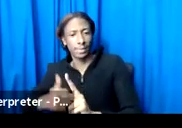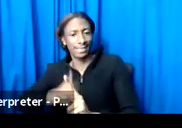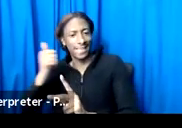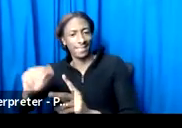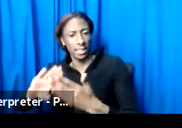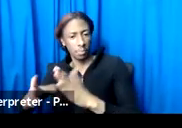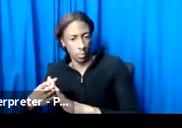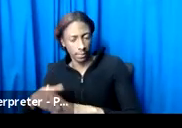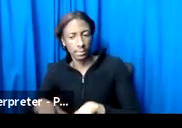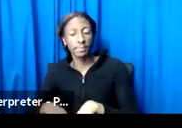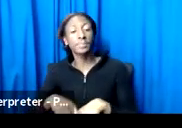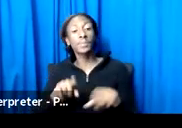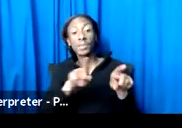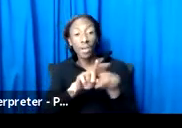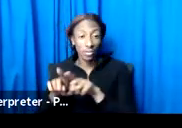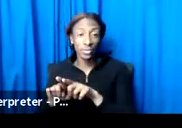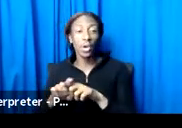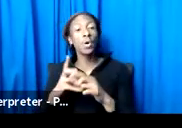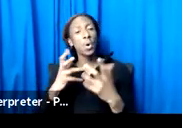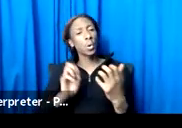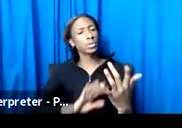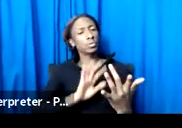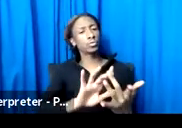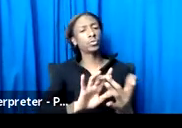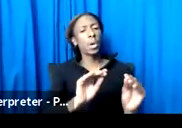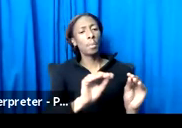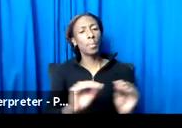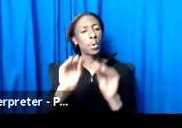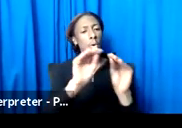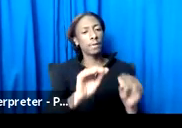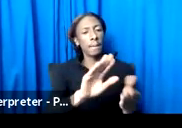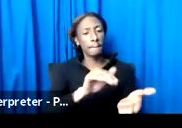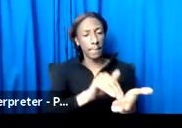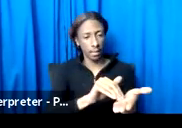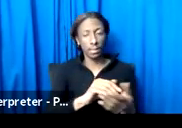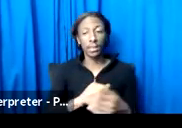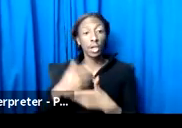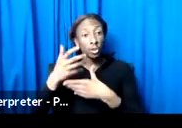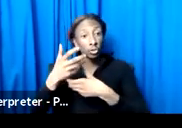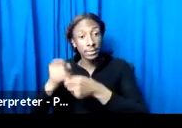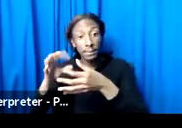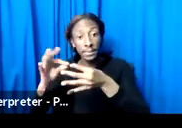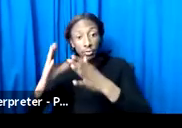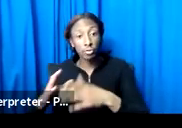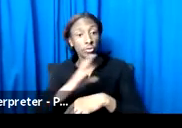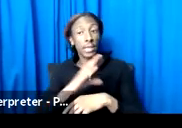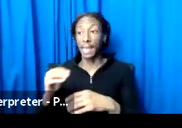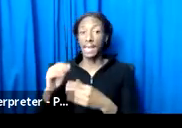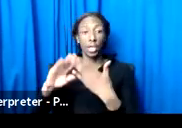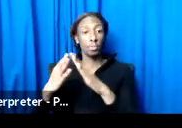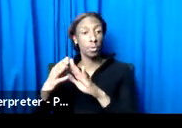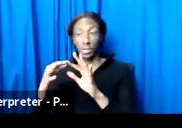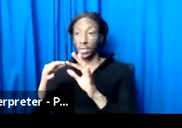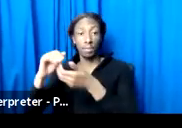reaching what we call the movable middle. We want to identify trusted messengers and community partners to